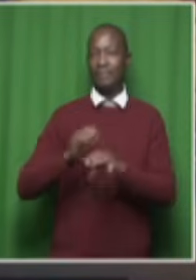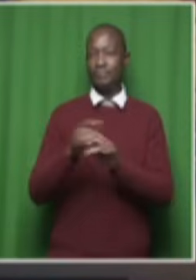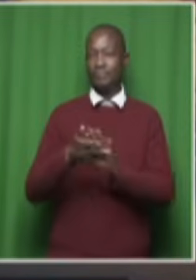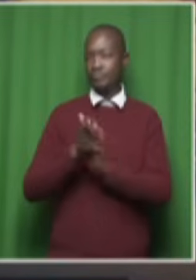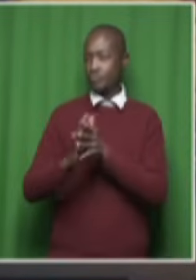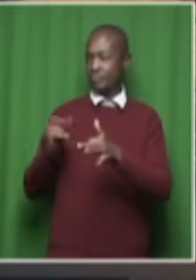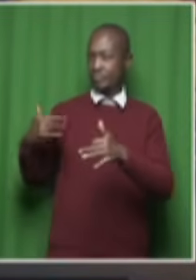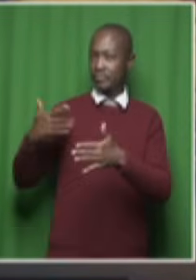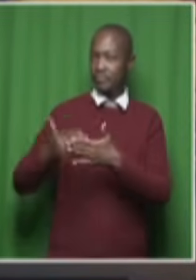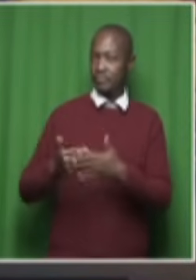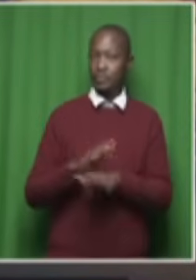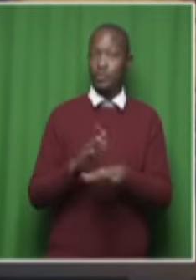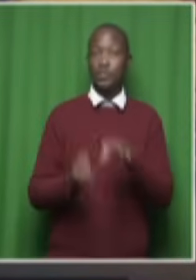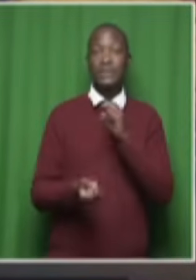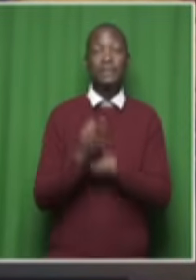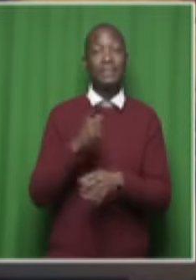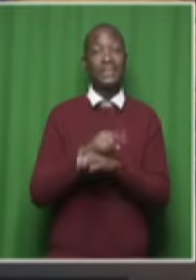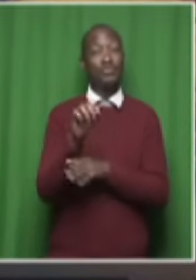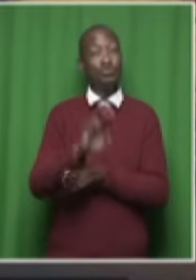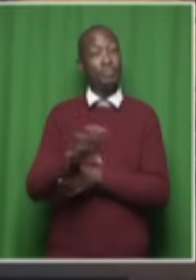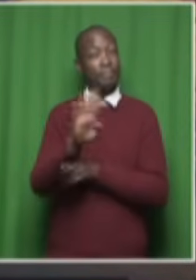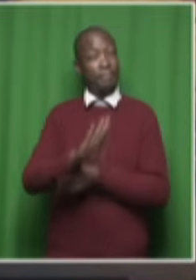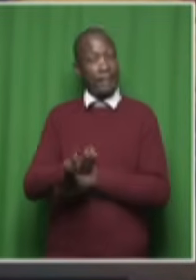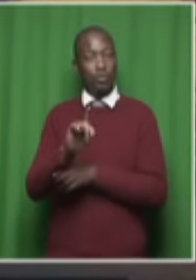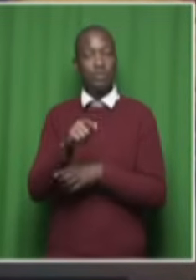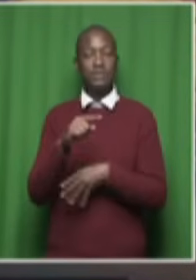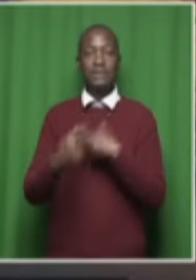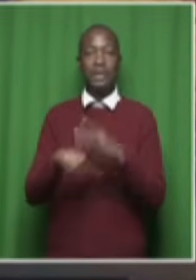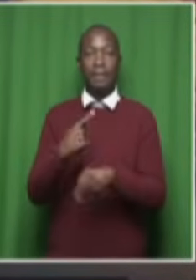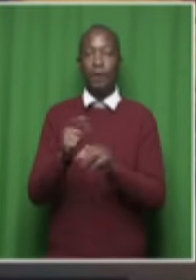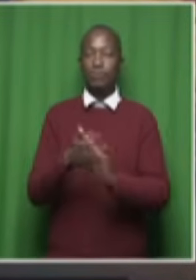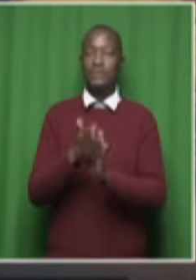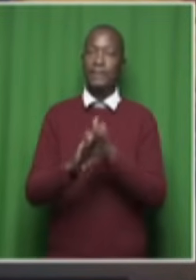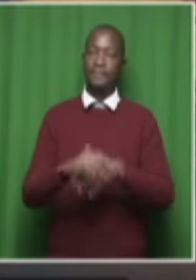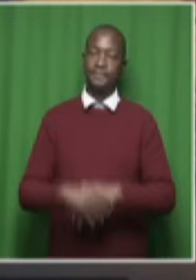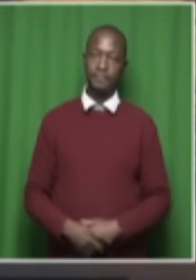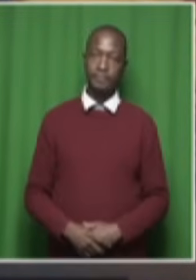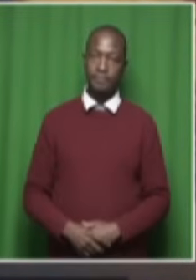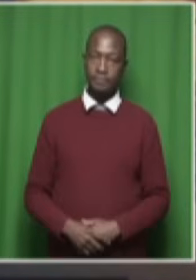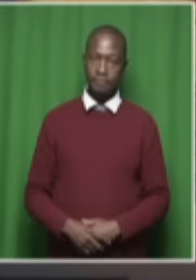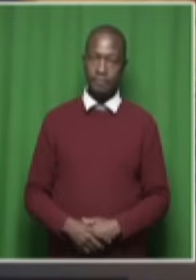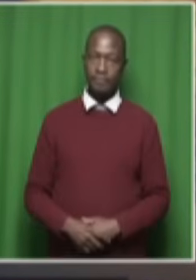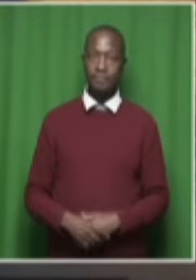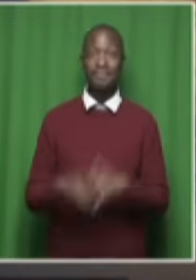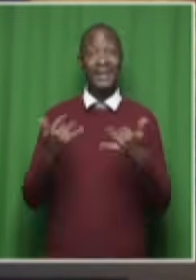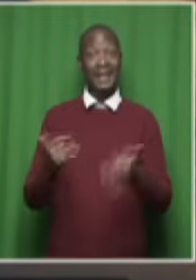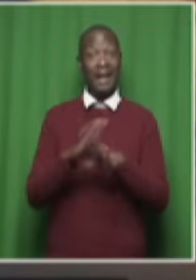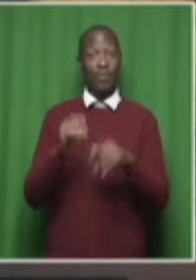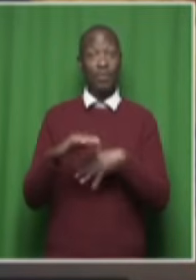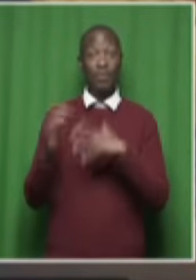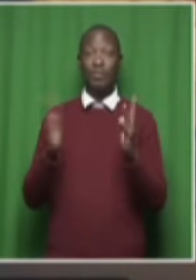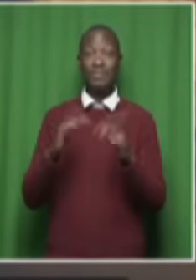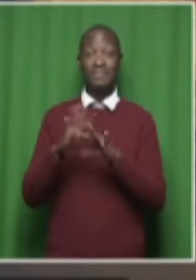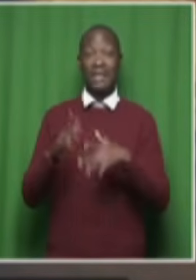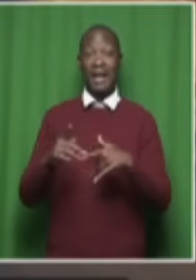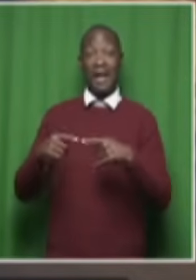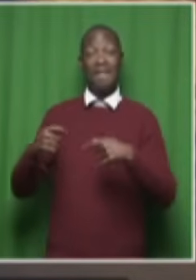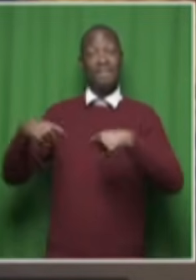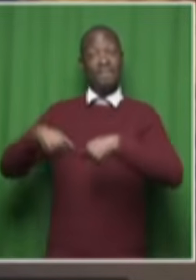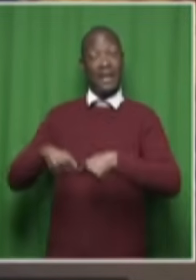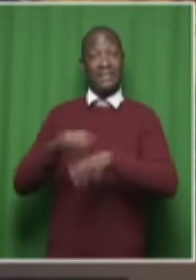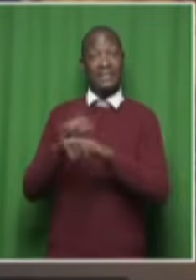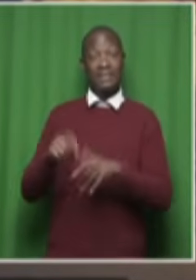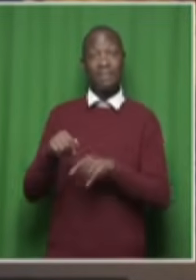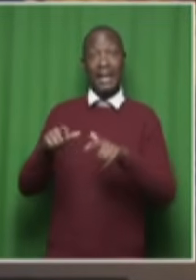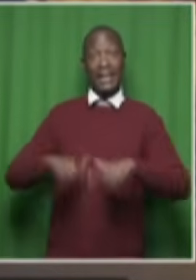which is amounting to billions in terms of damage. Well, lately a webinar funded by the Land Bank discussed